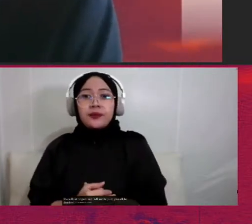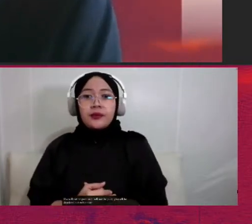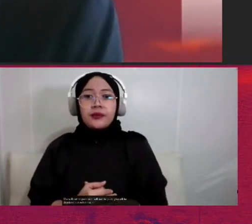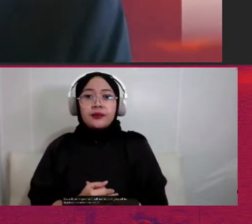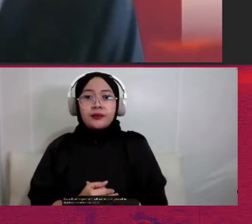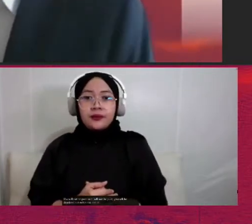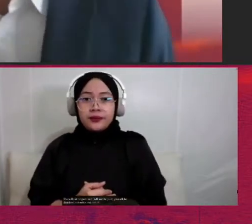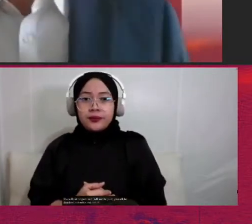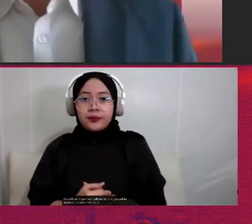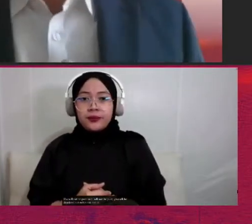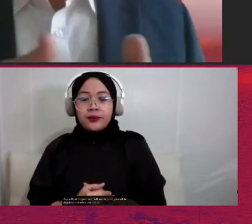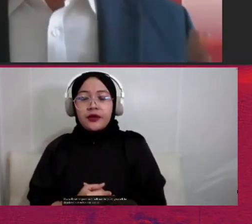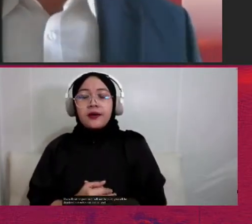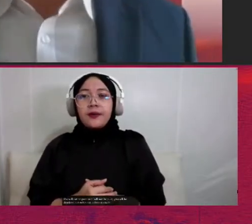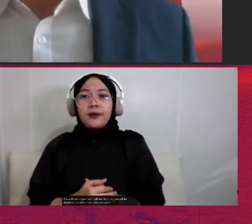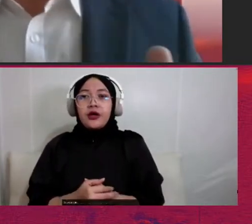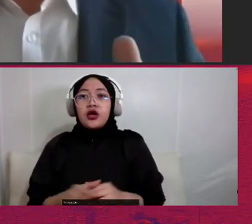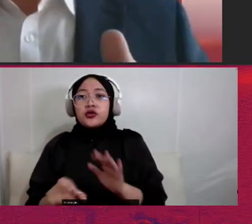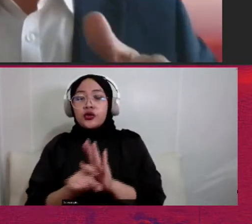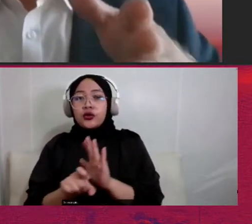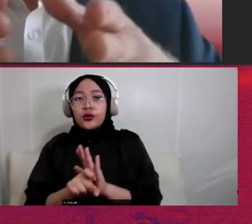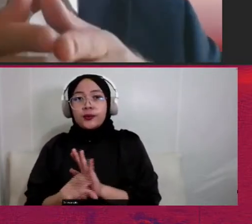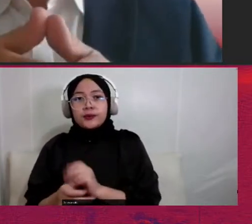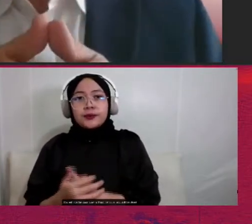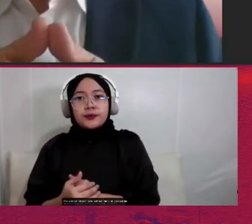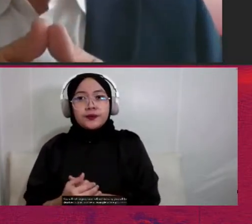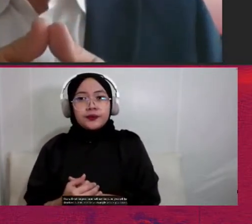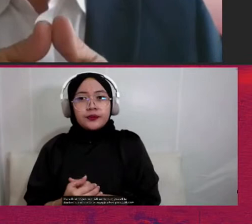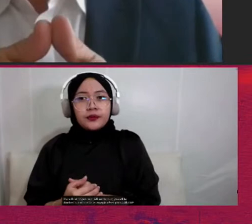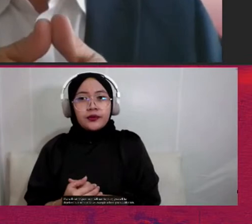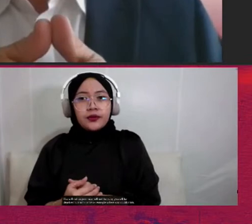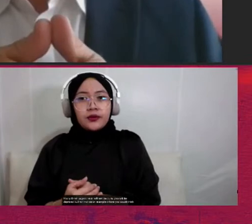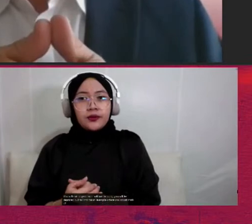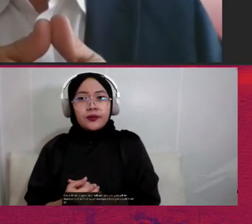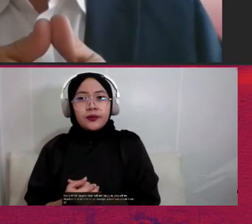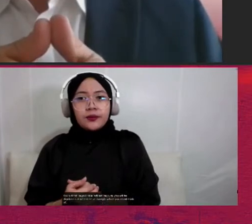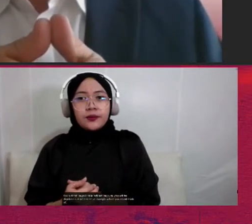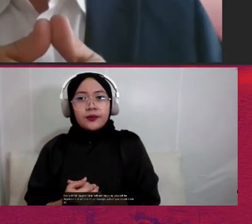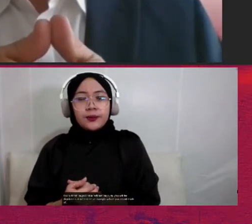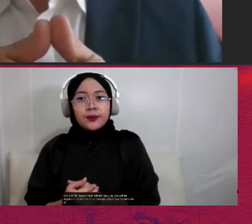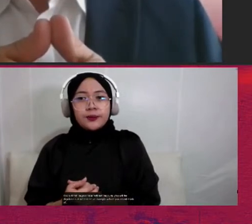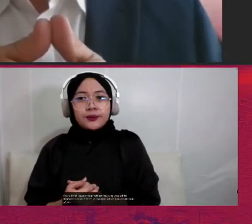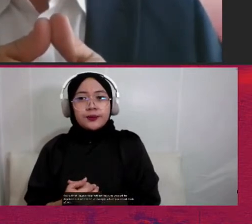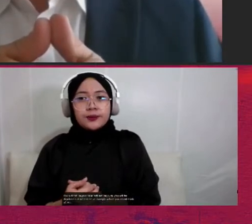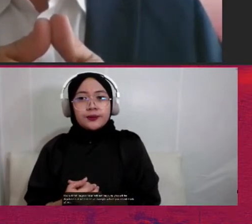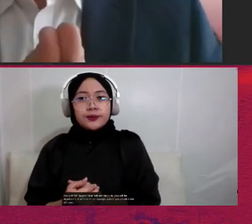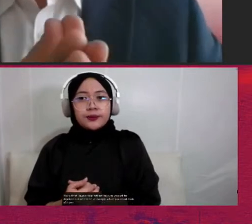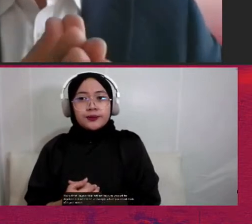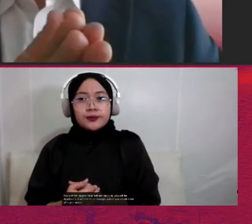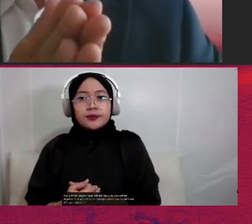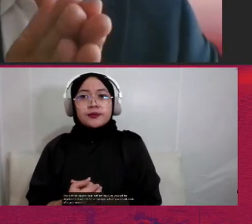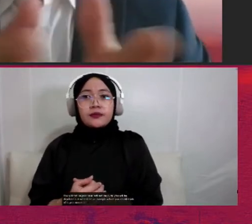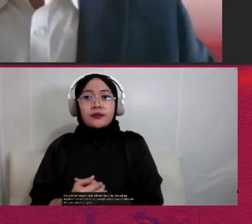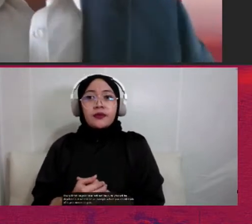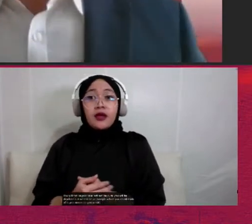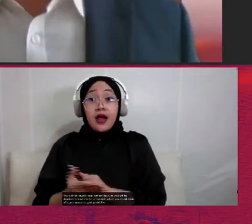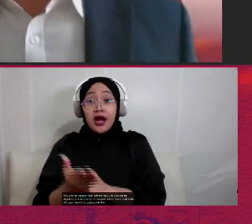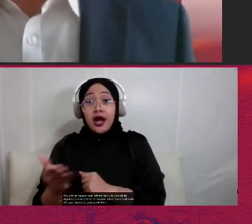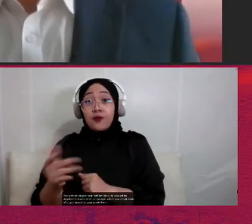not be poor. An example where you could think of is you